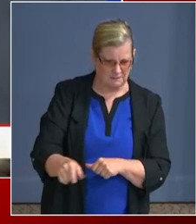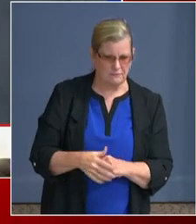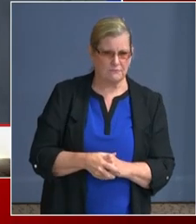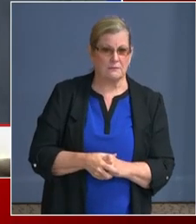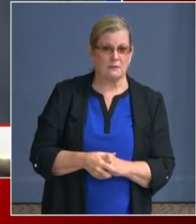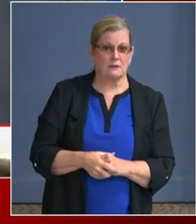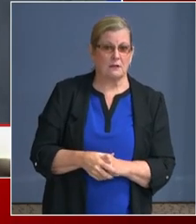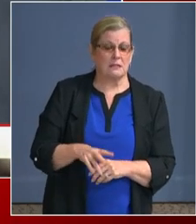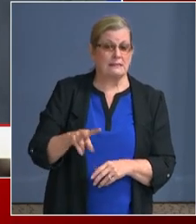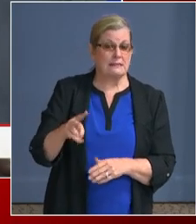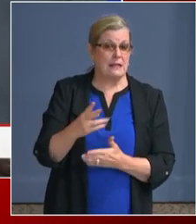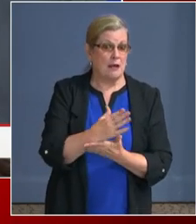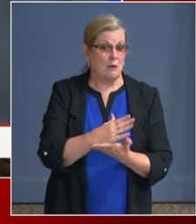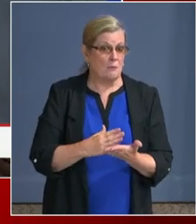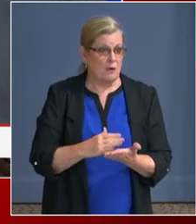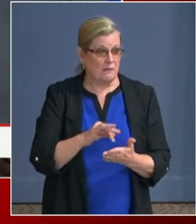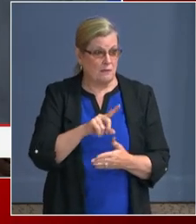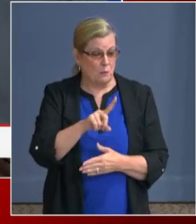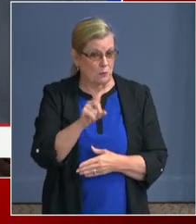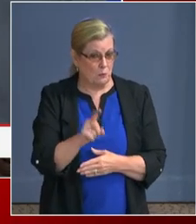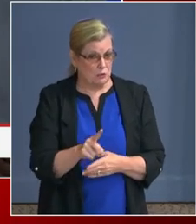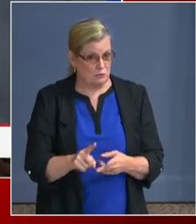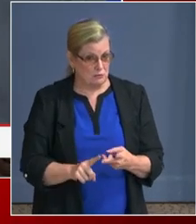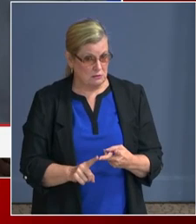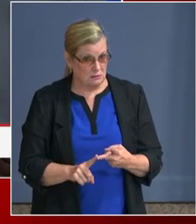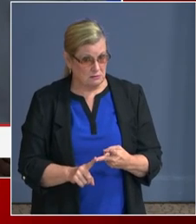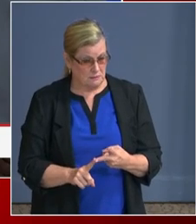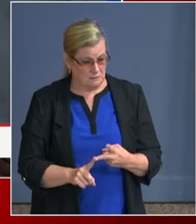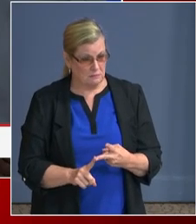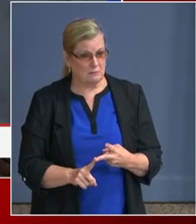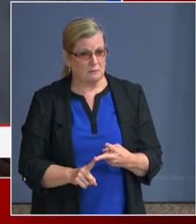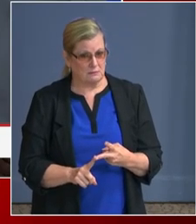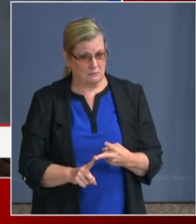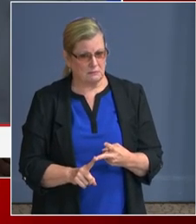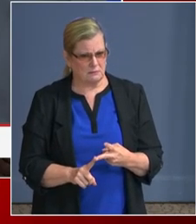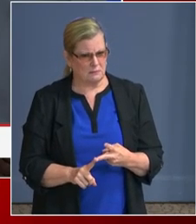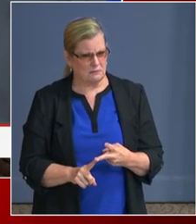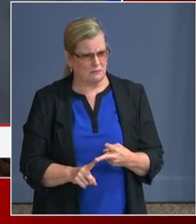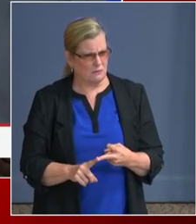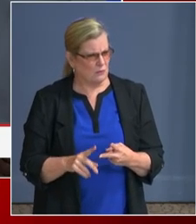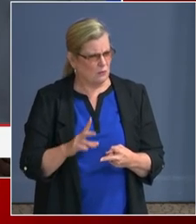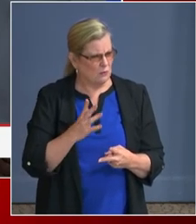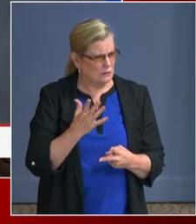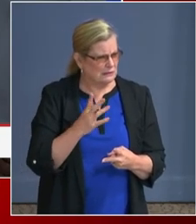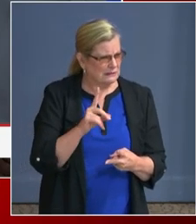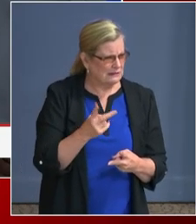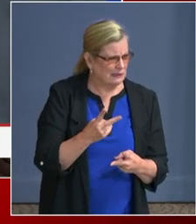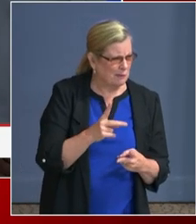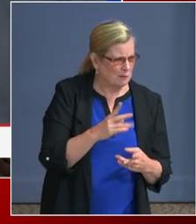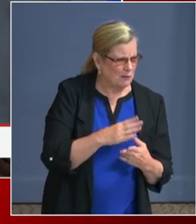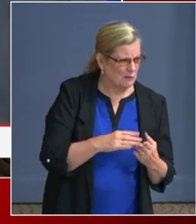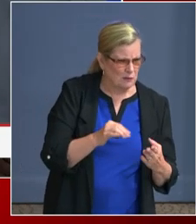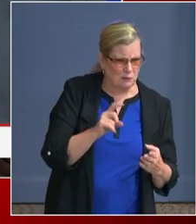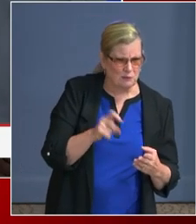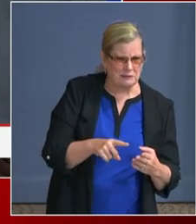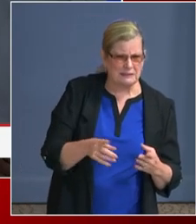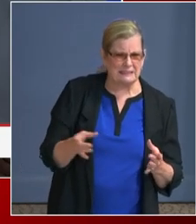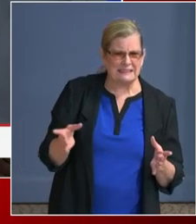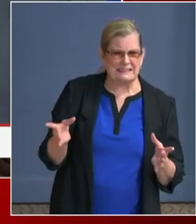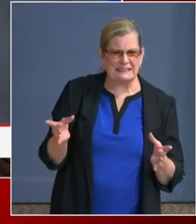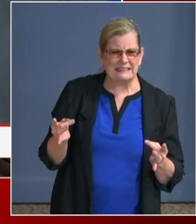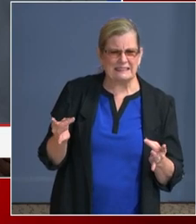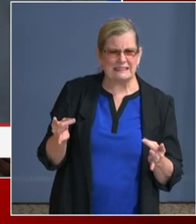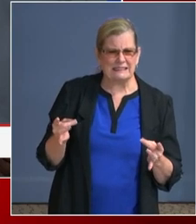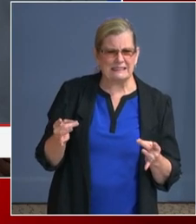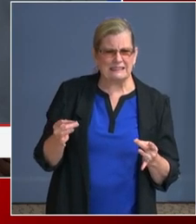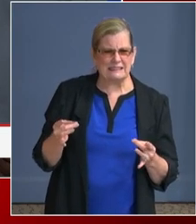second part of your question is, tell me your second part of your question again. The tensions between police and protesters in